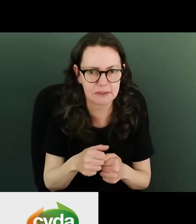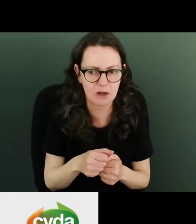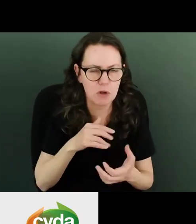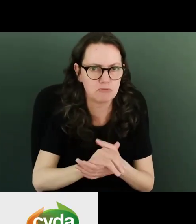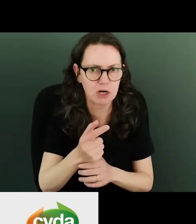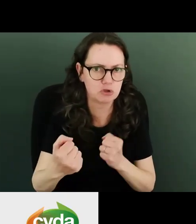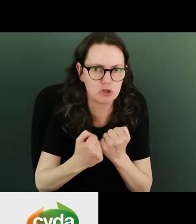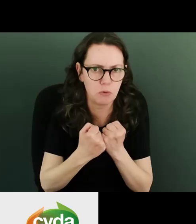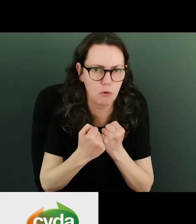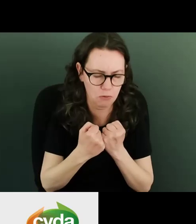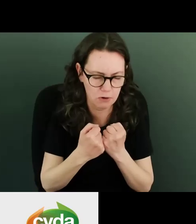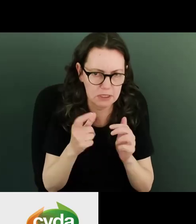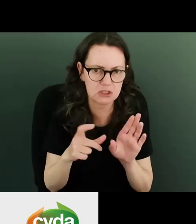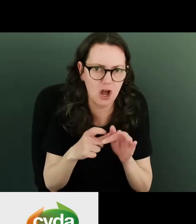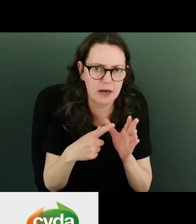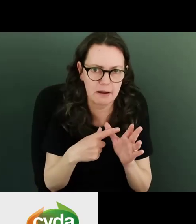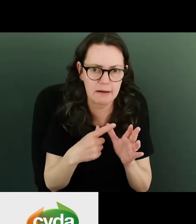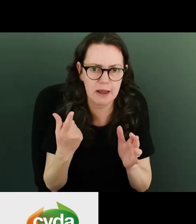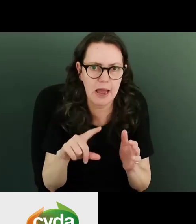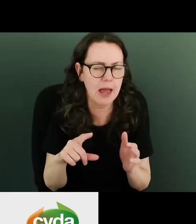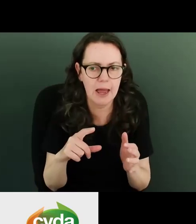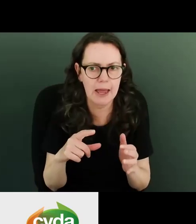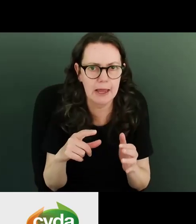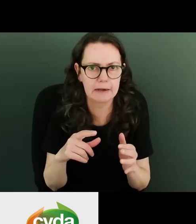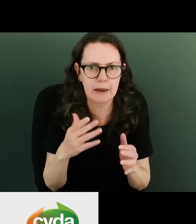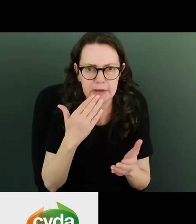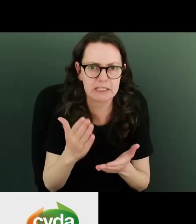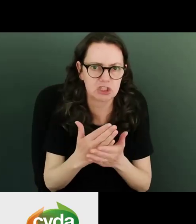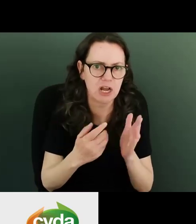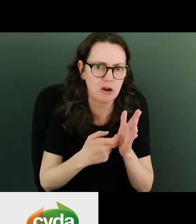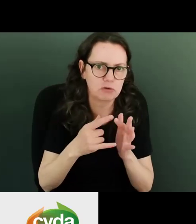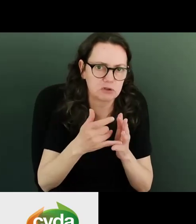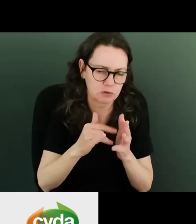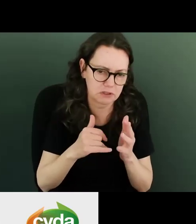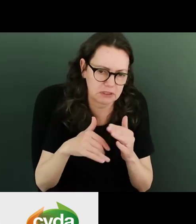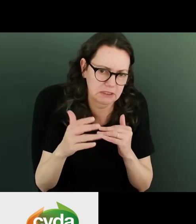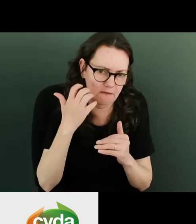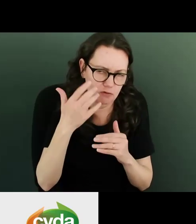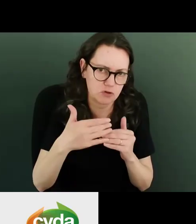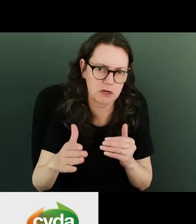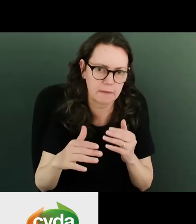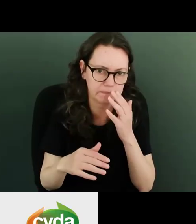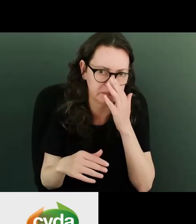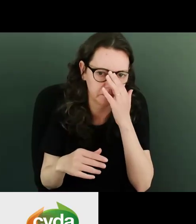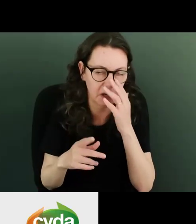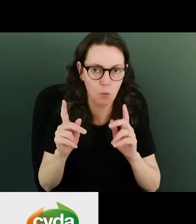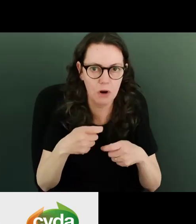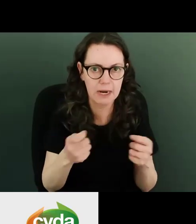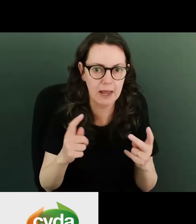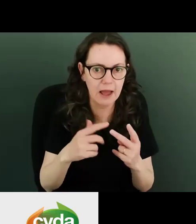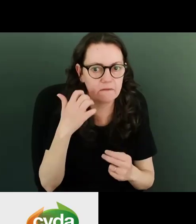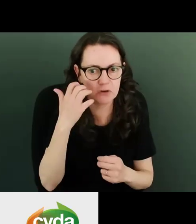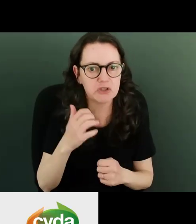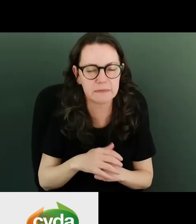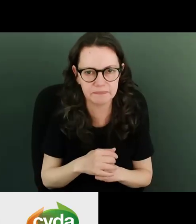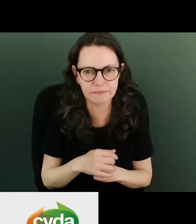that support, and we encourage you to utilise and share the resources moving forward, the ones that are released now and the future released